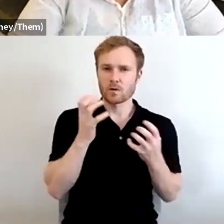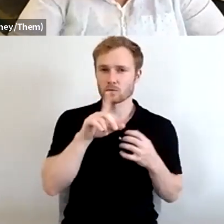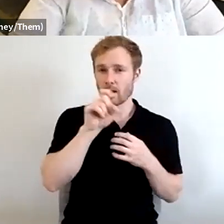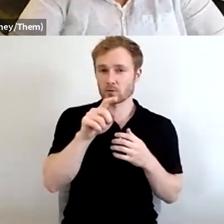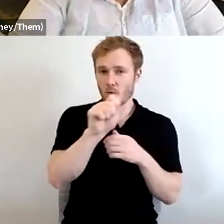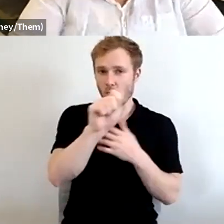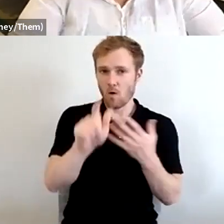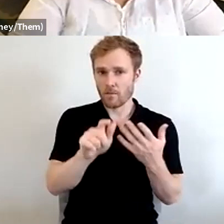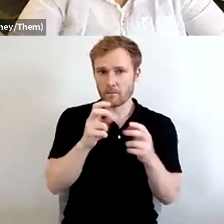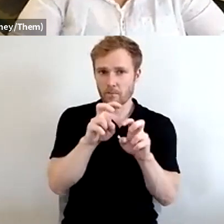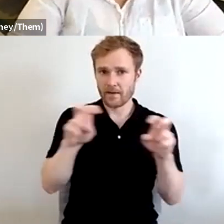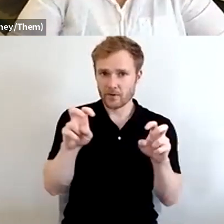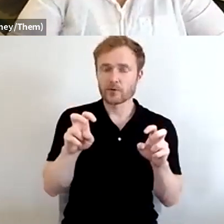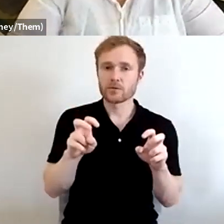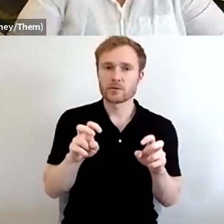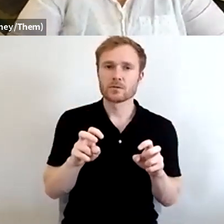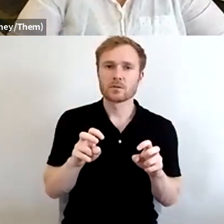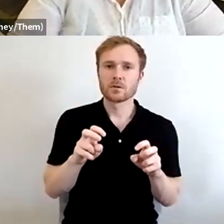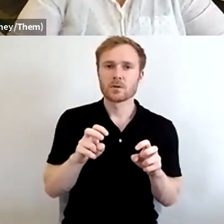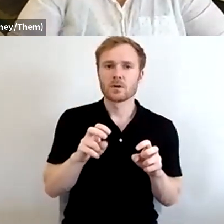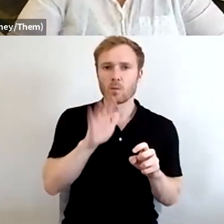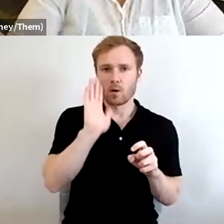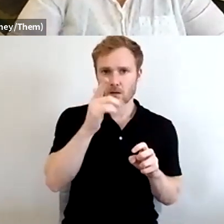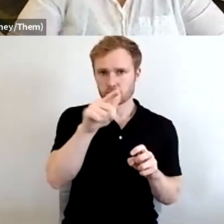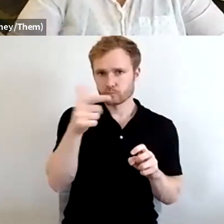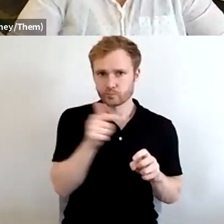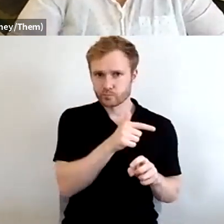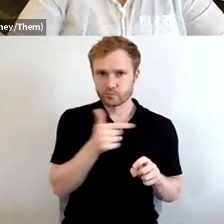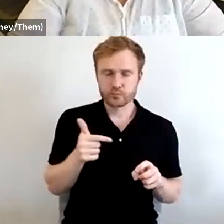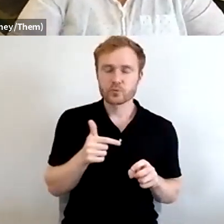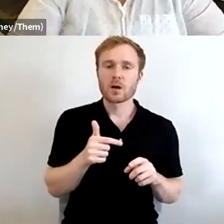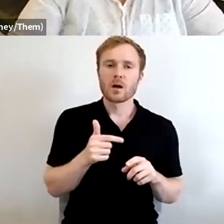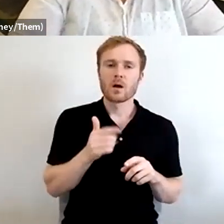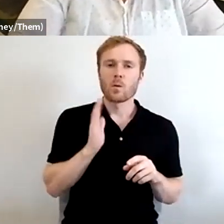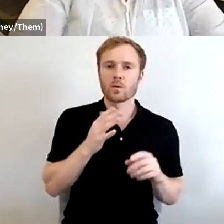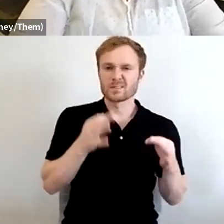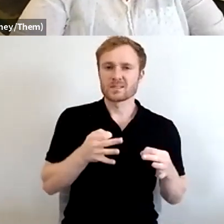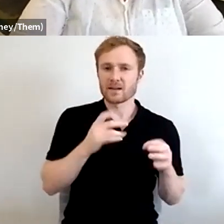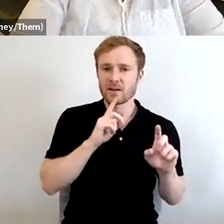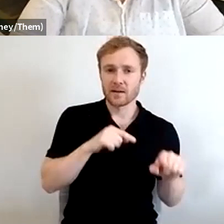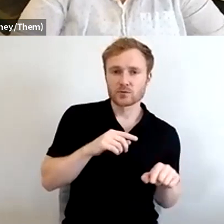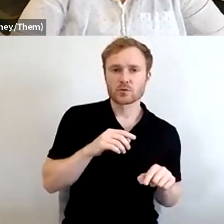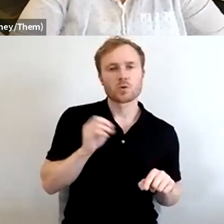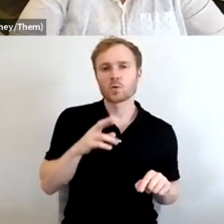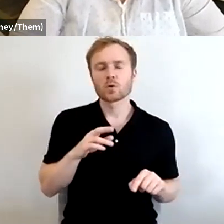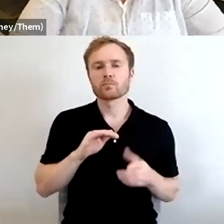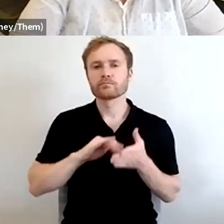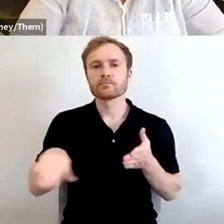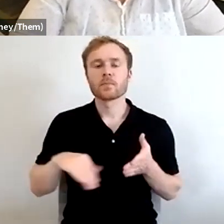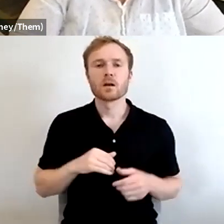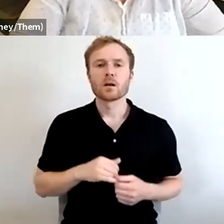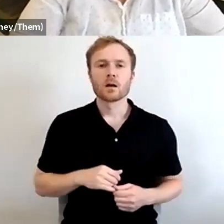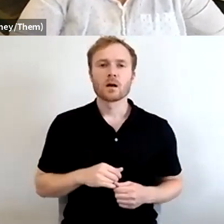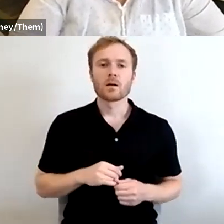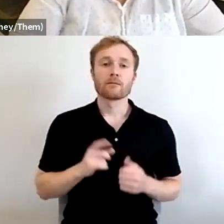you can decide to answer or not. The first one has to do with policies